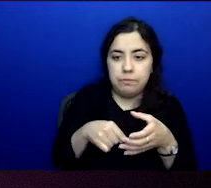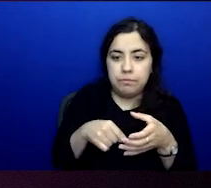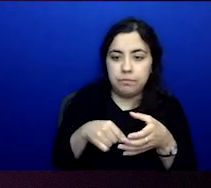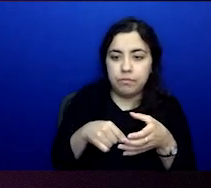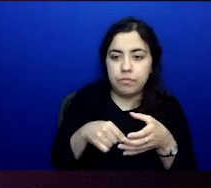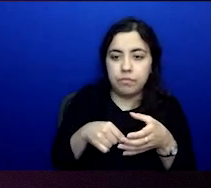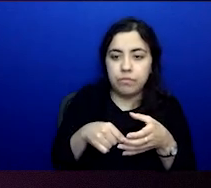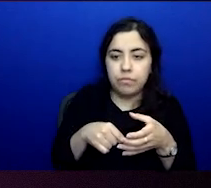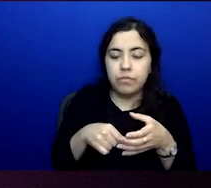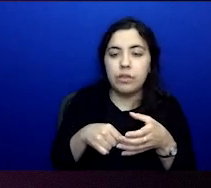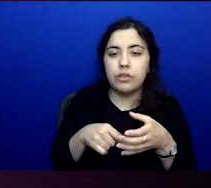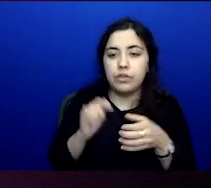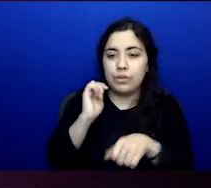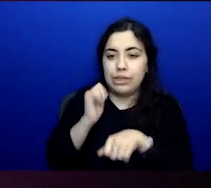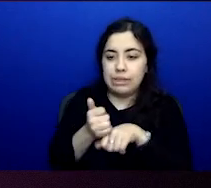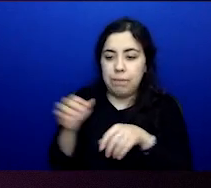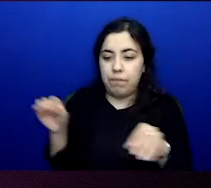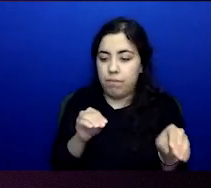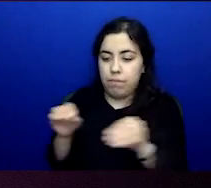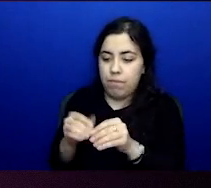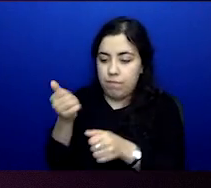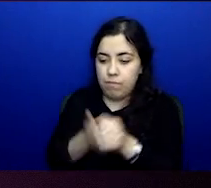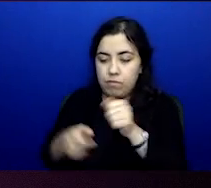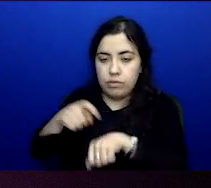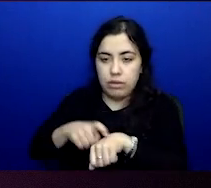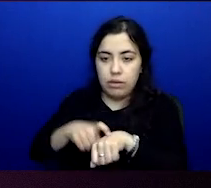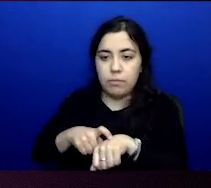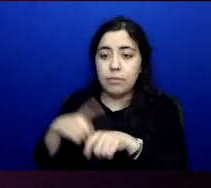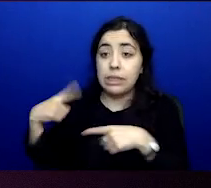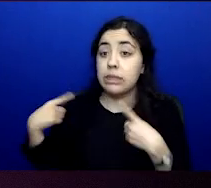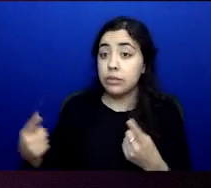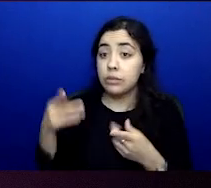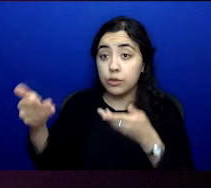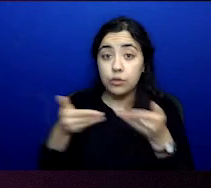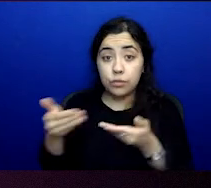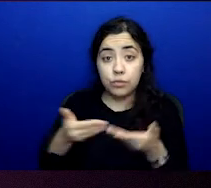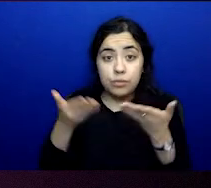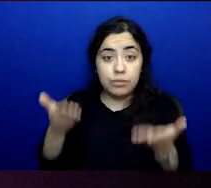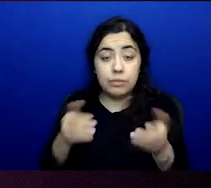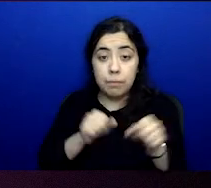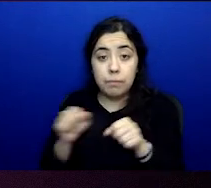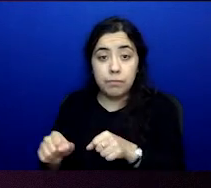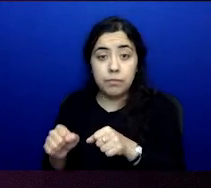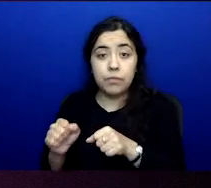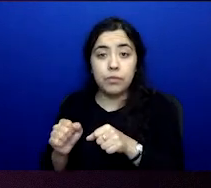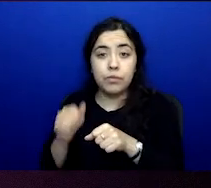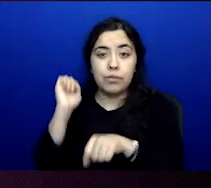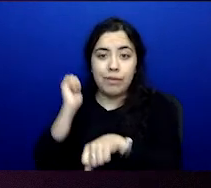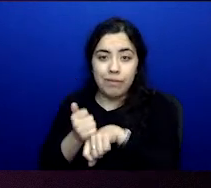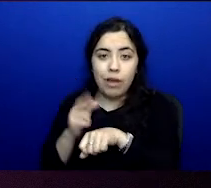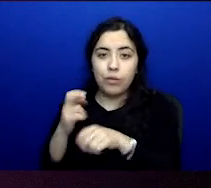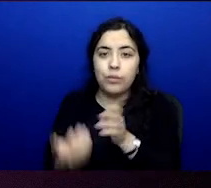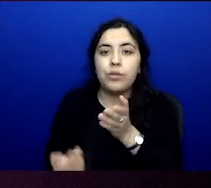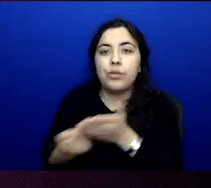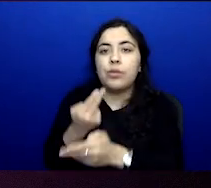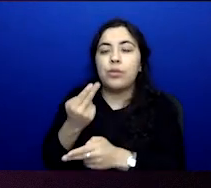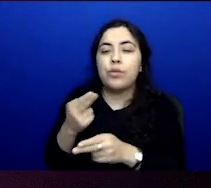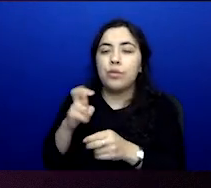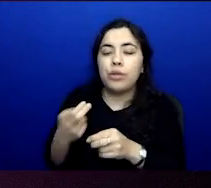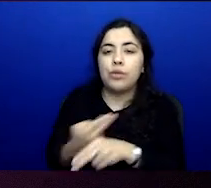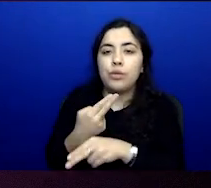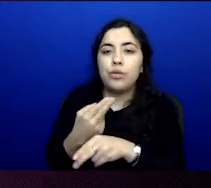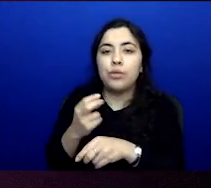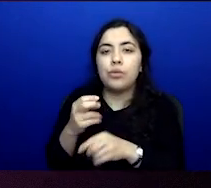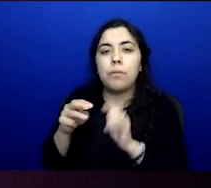elements to assemble that every time. And since the introduction of this ability to define and reuse modular pipelines in the